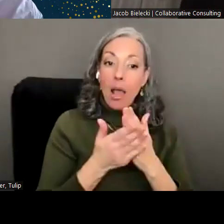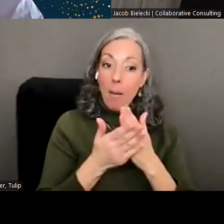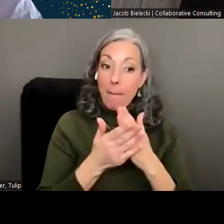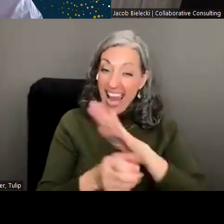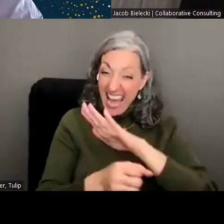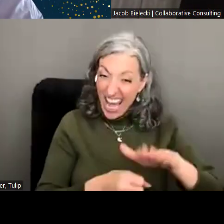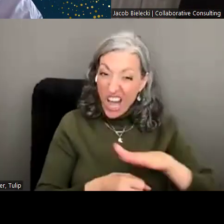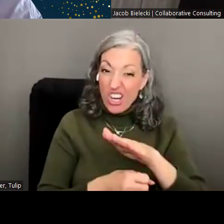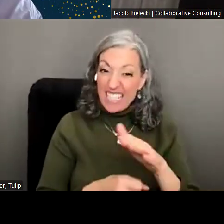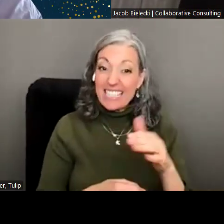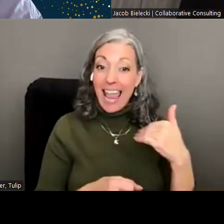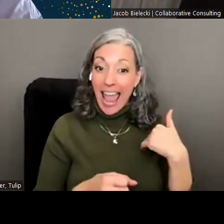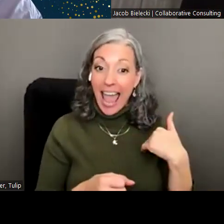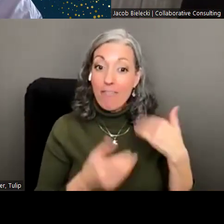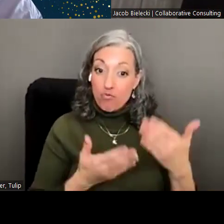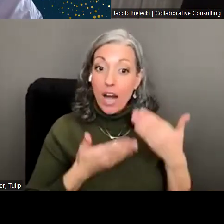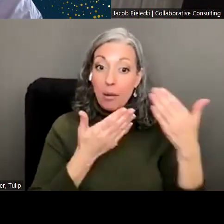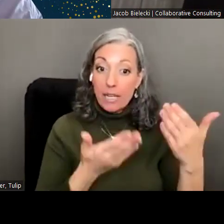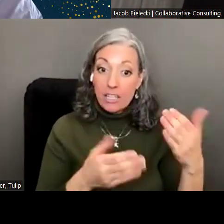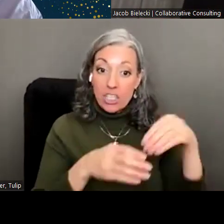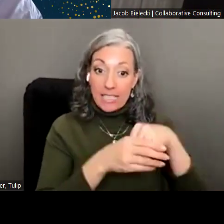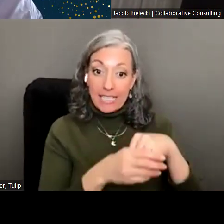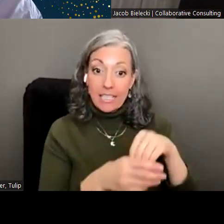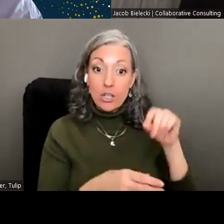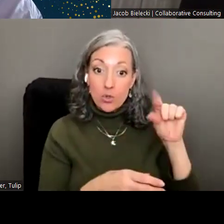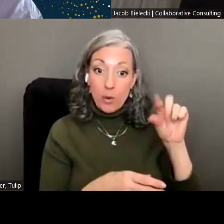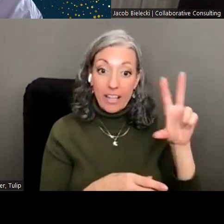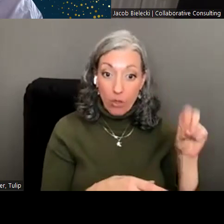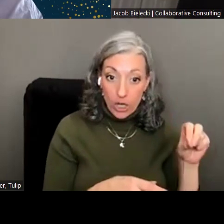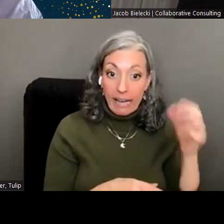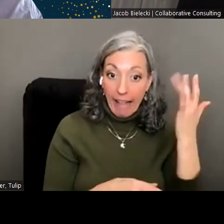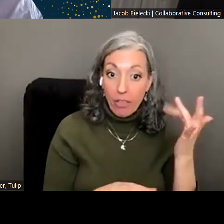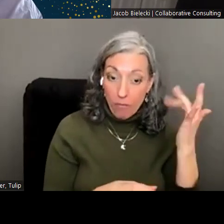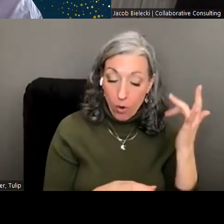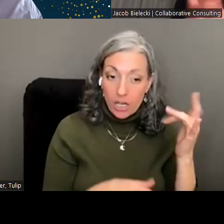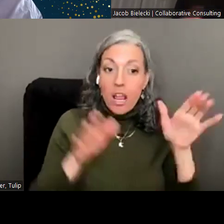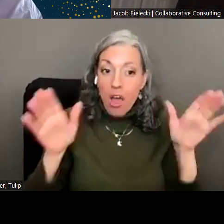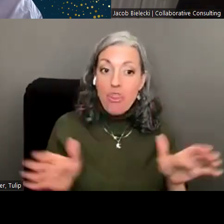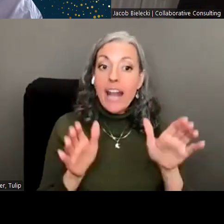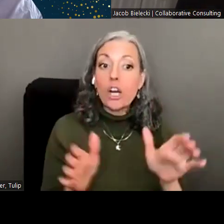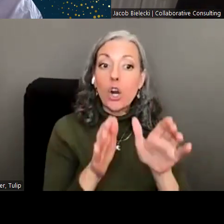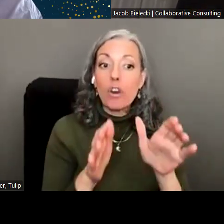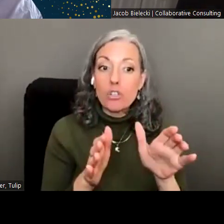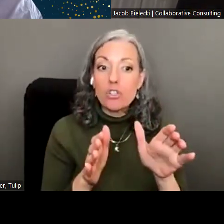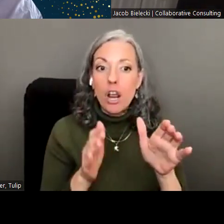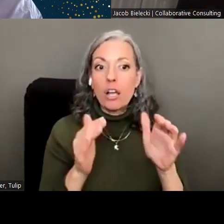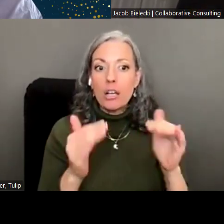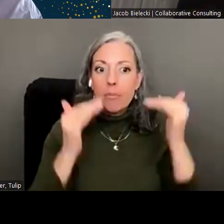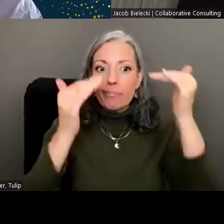in the California 2030 that would encourage that sort of greater levels of